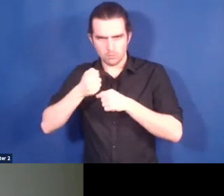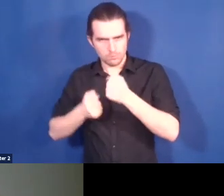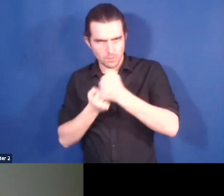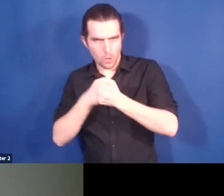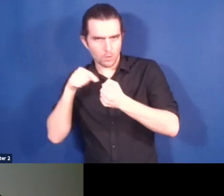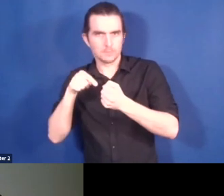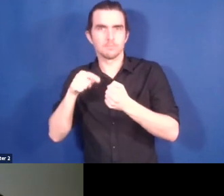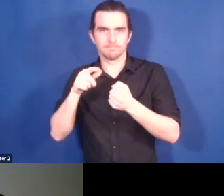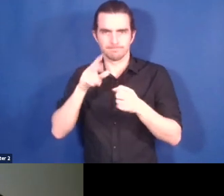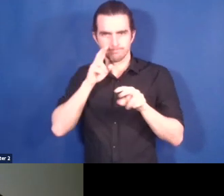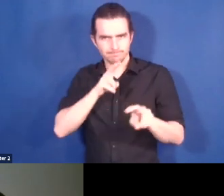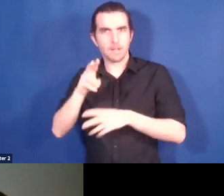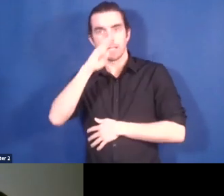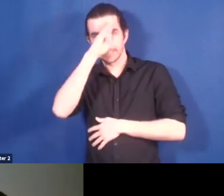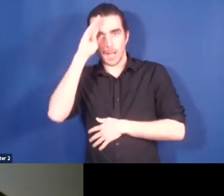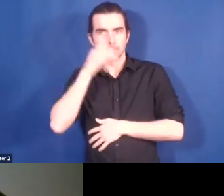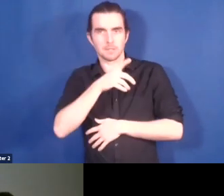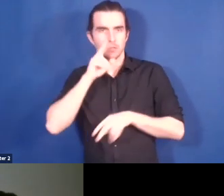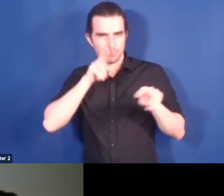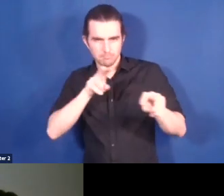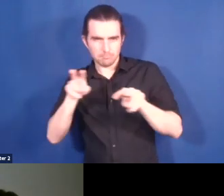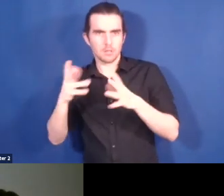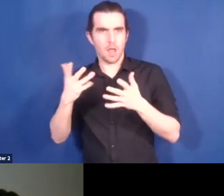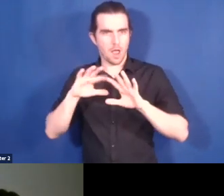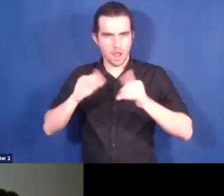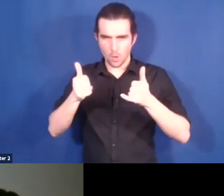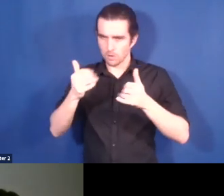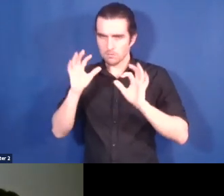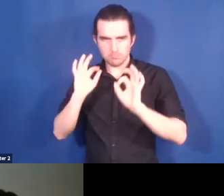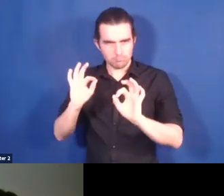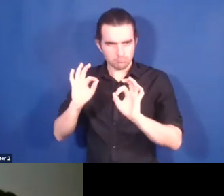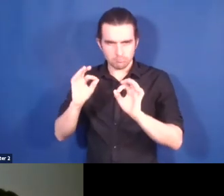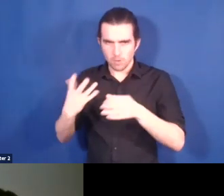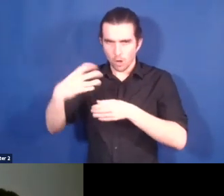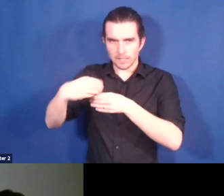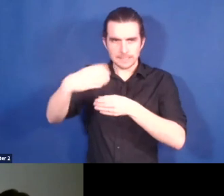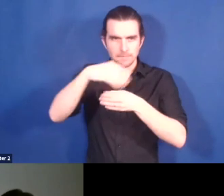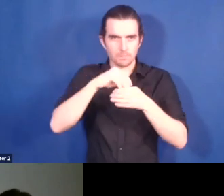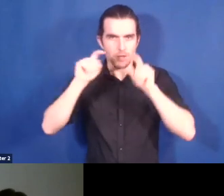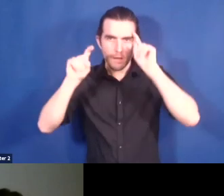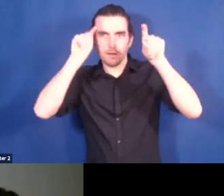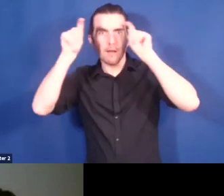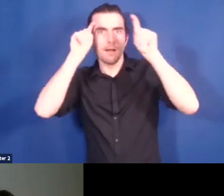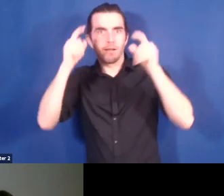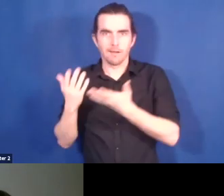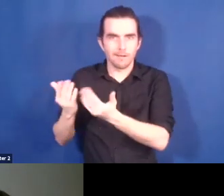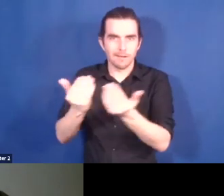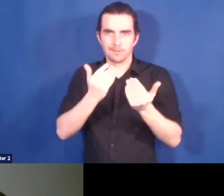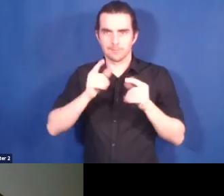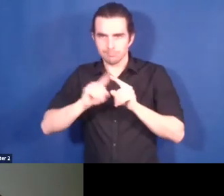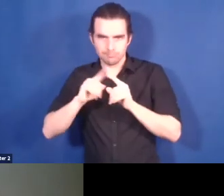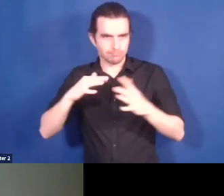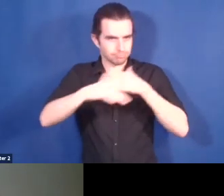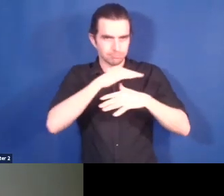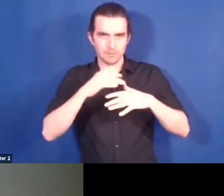what's working and isn't. Jeff, I think that's it for that summary. So are there any final